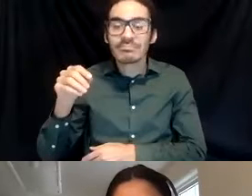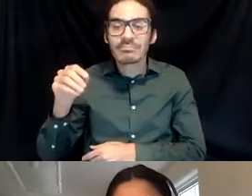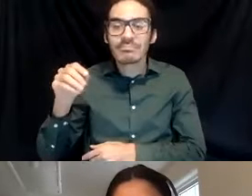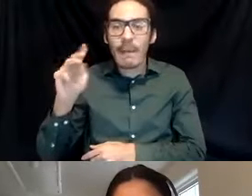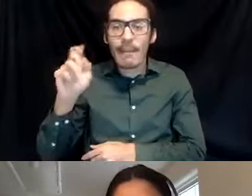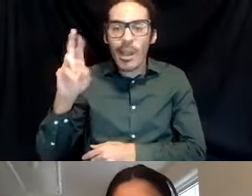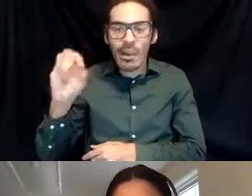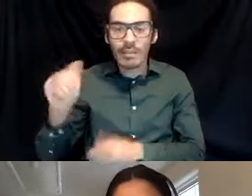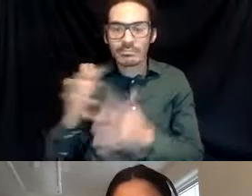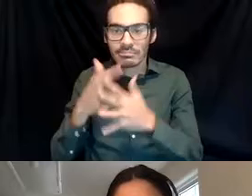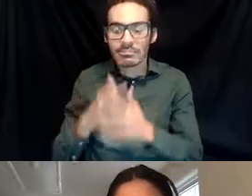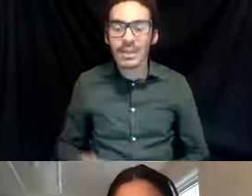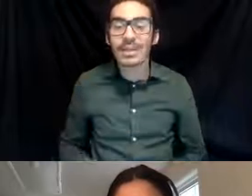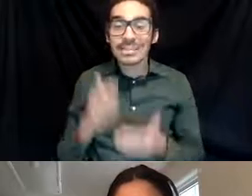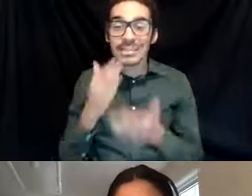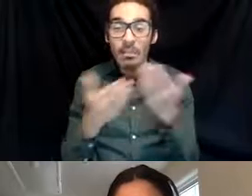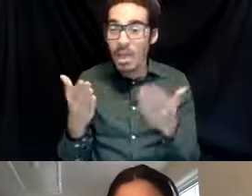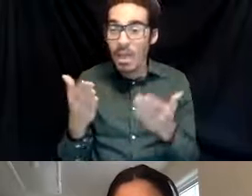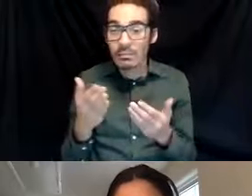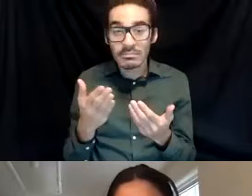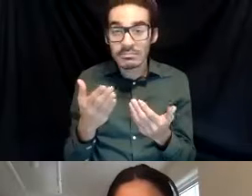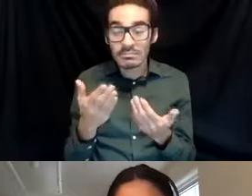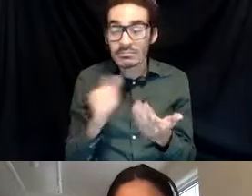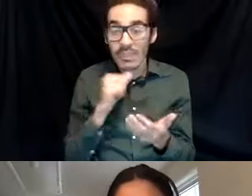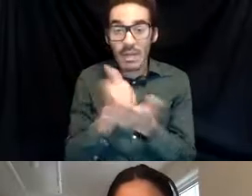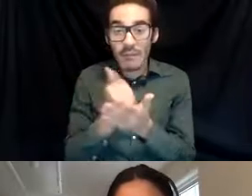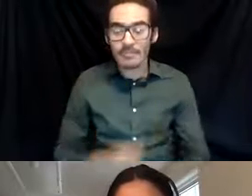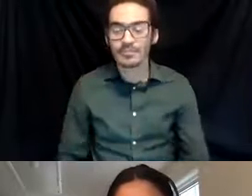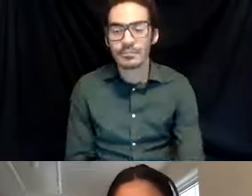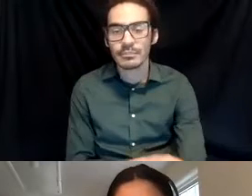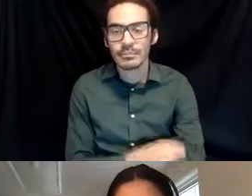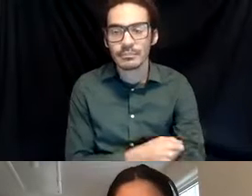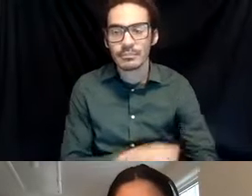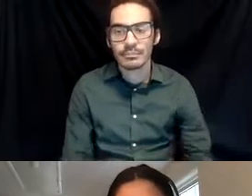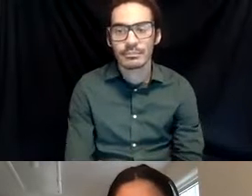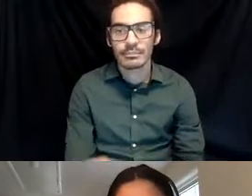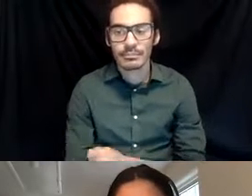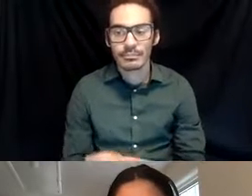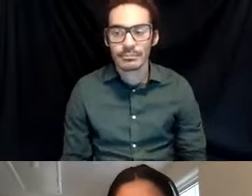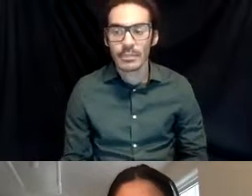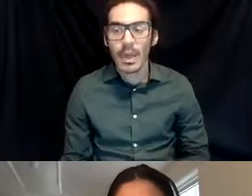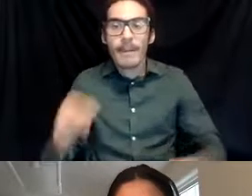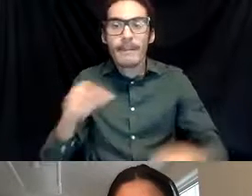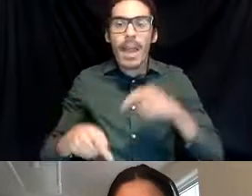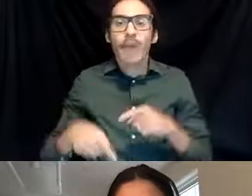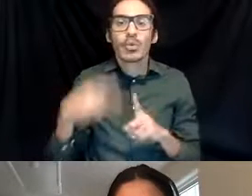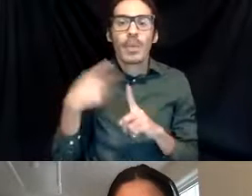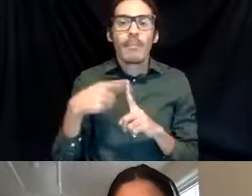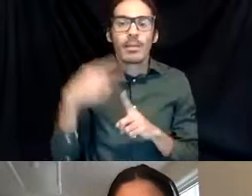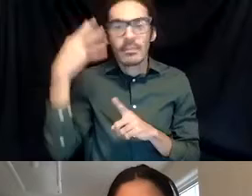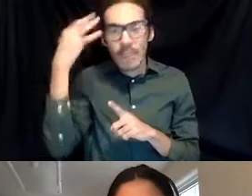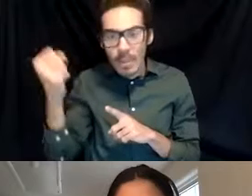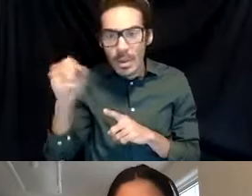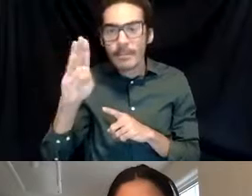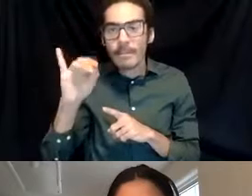sort of useless and you kind of have to fight against them. But to get back to sort of a fond memory of Birmingham, you